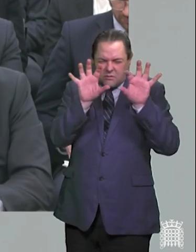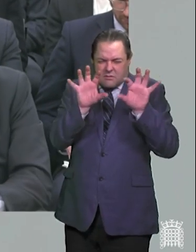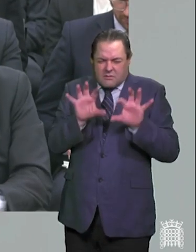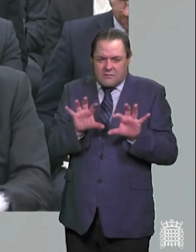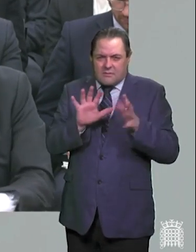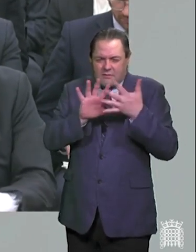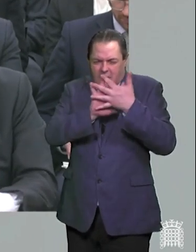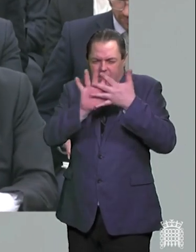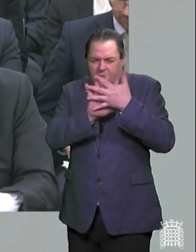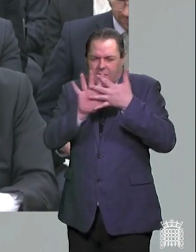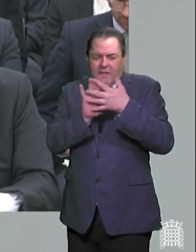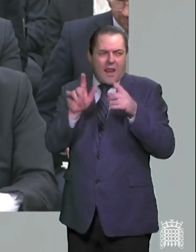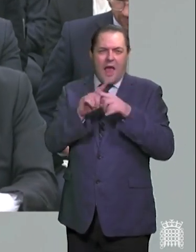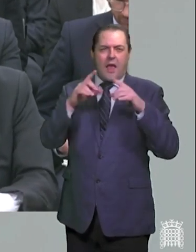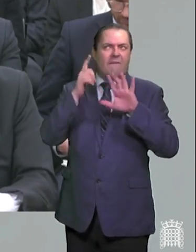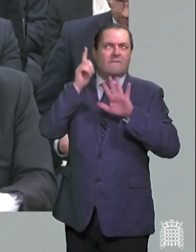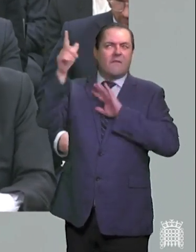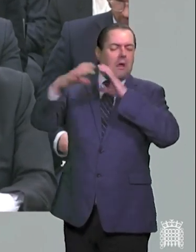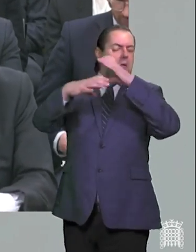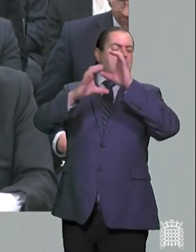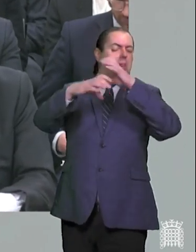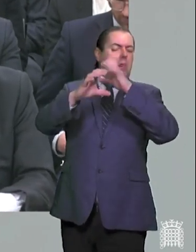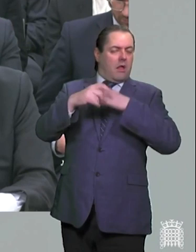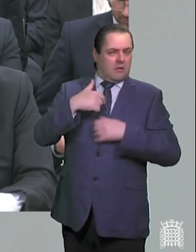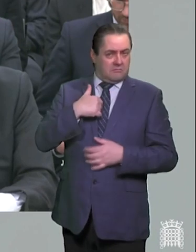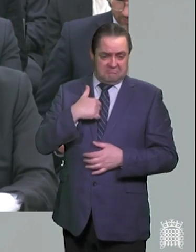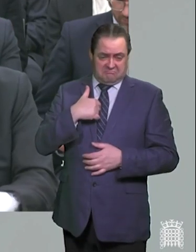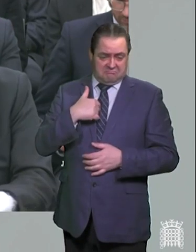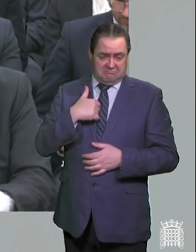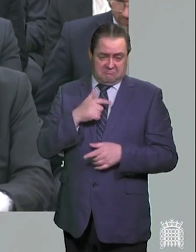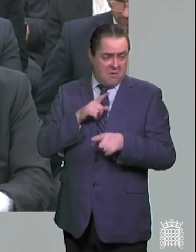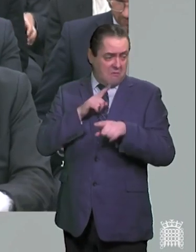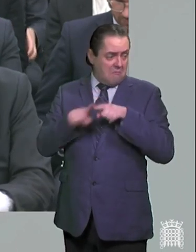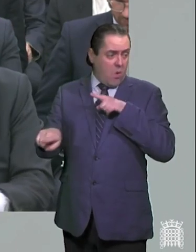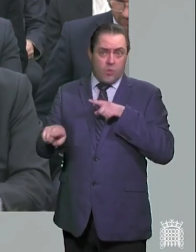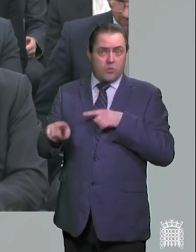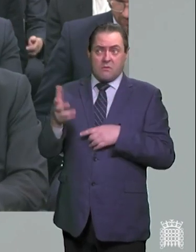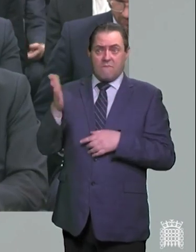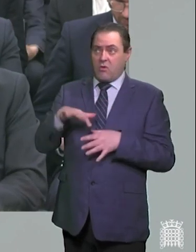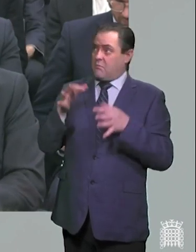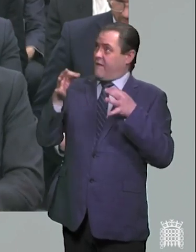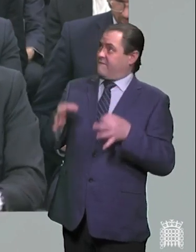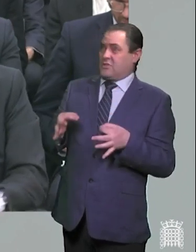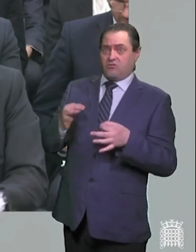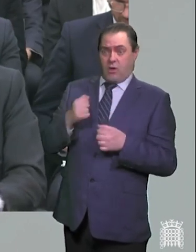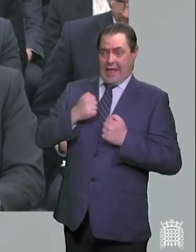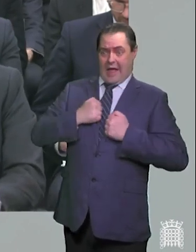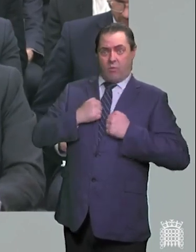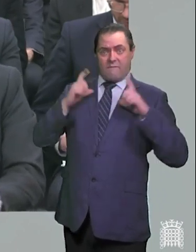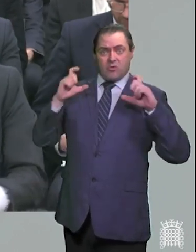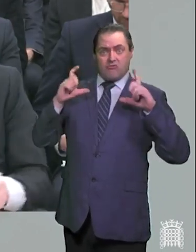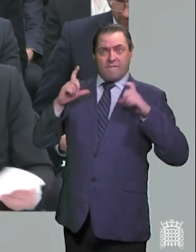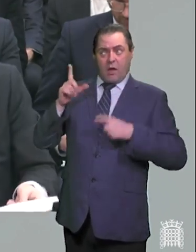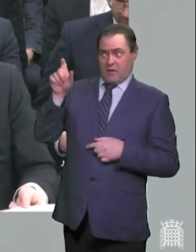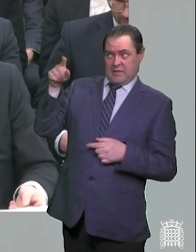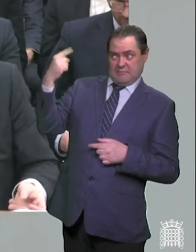been obtained by the media. The vast majority were in fact taken by the official Number 10 photographer.